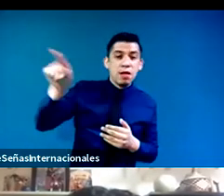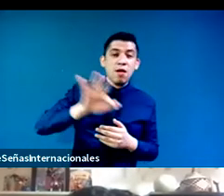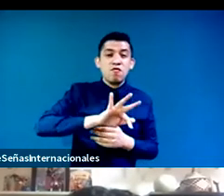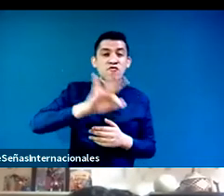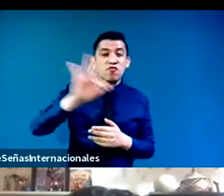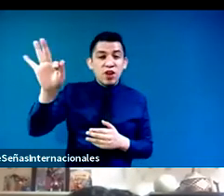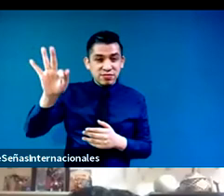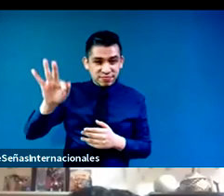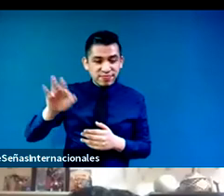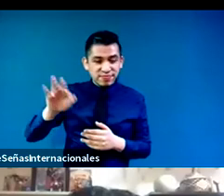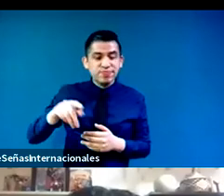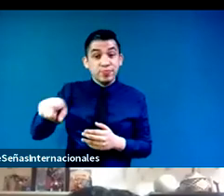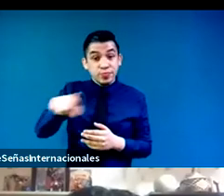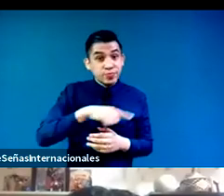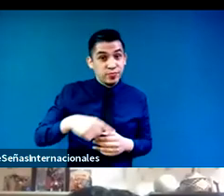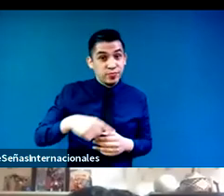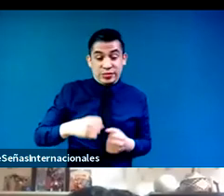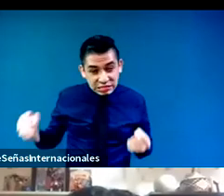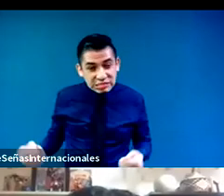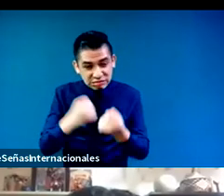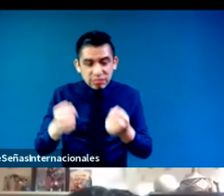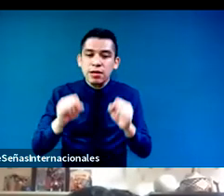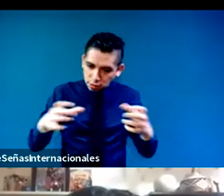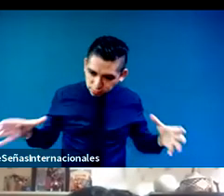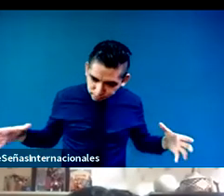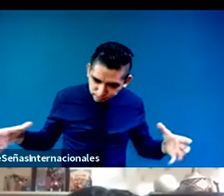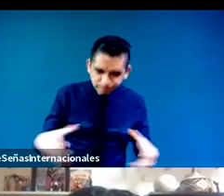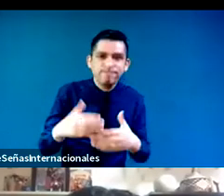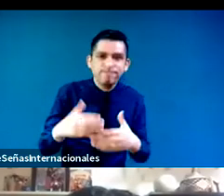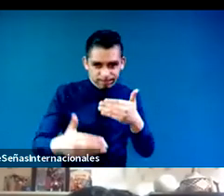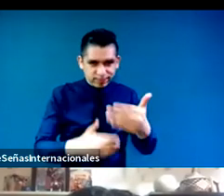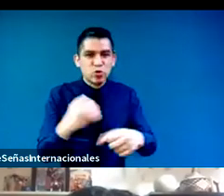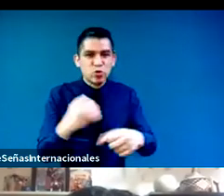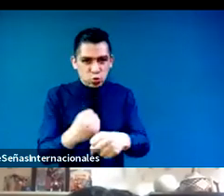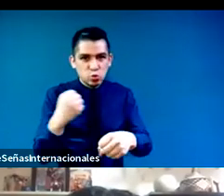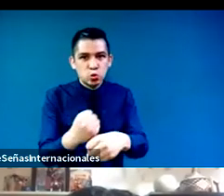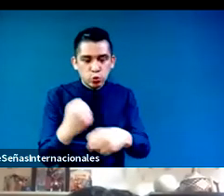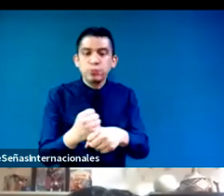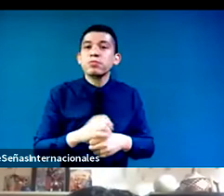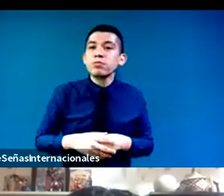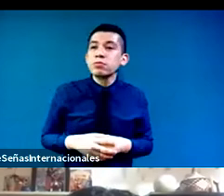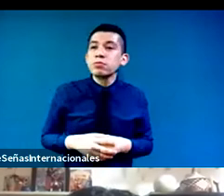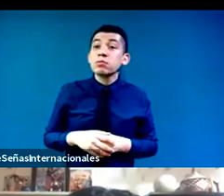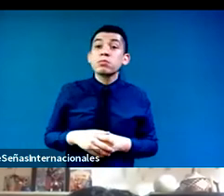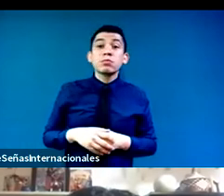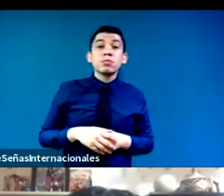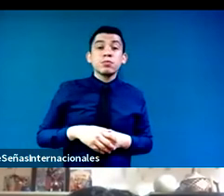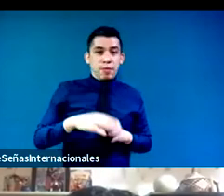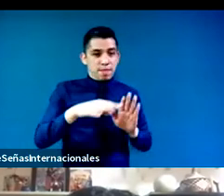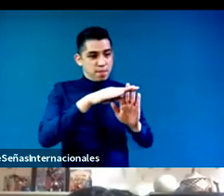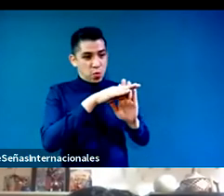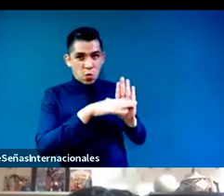regional levels of the Action Coalition on Economic Justice and Rights? And where do we post our